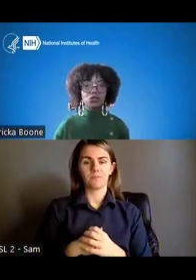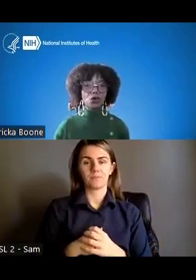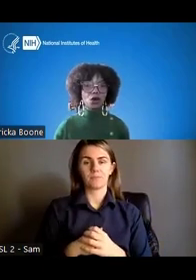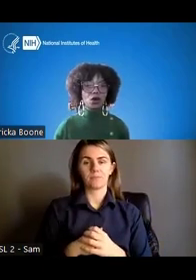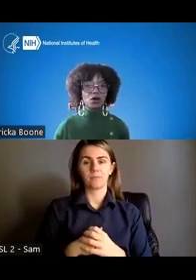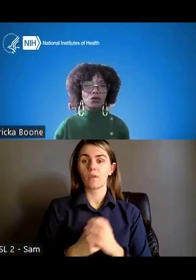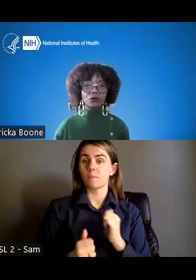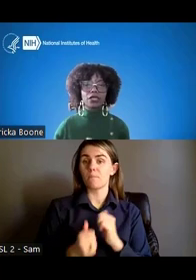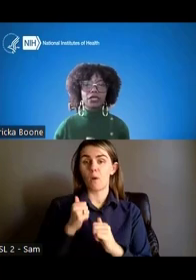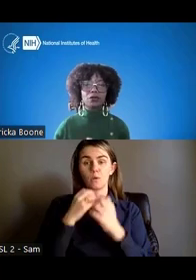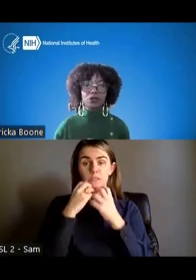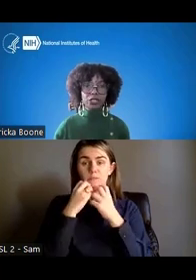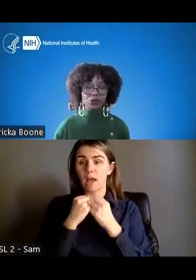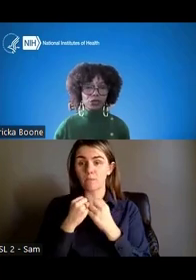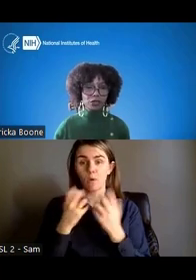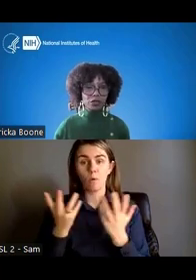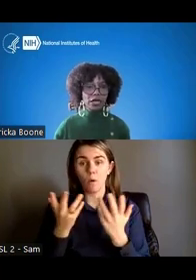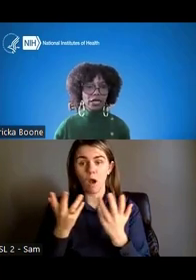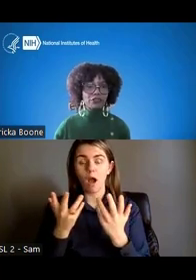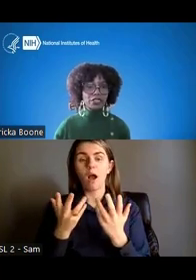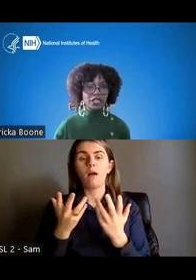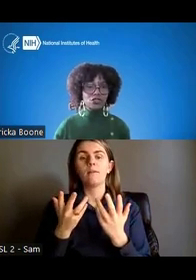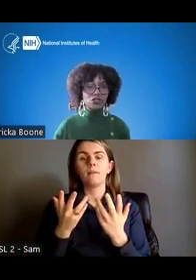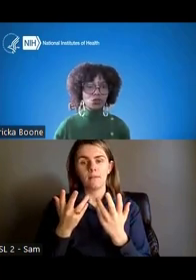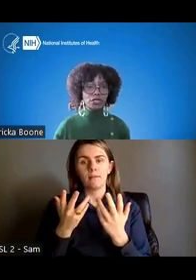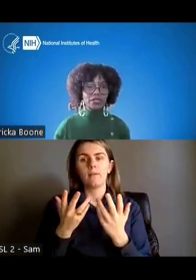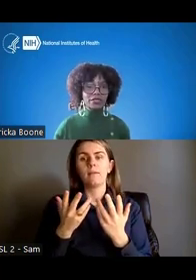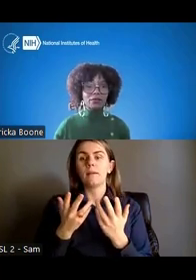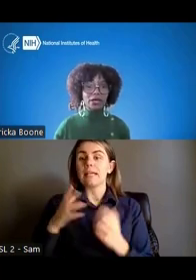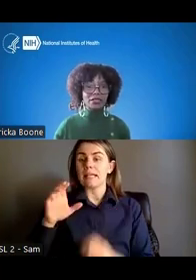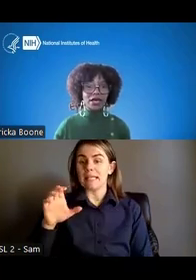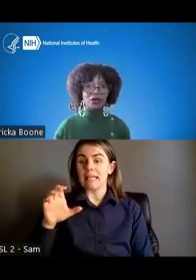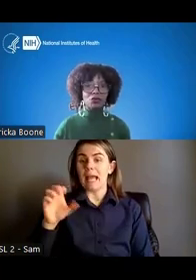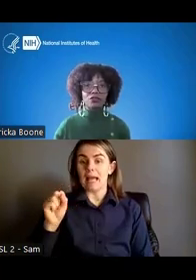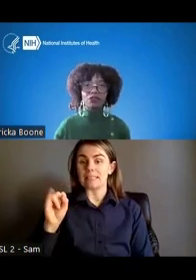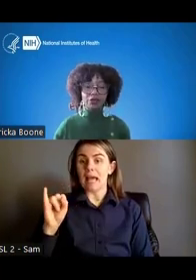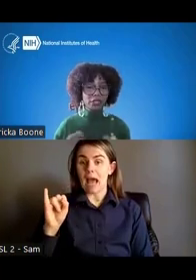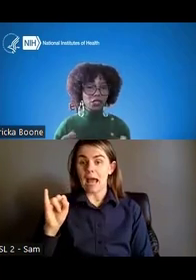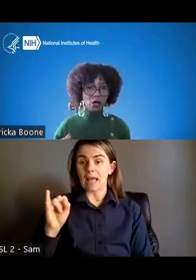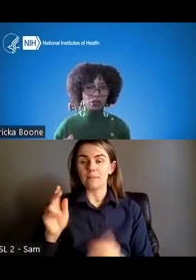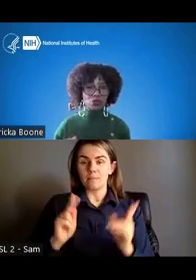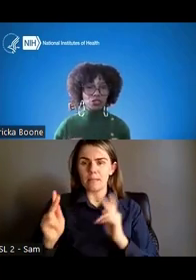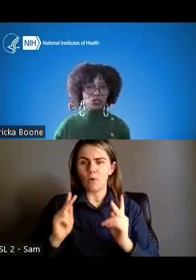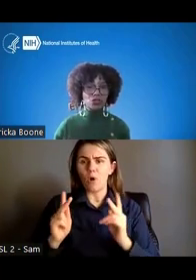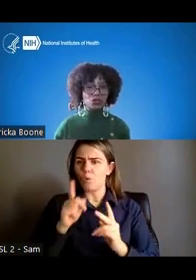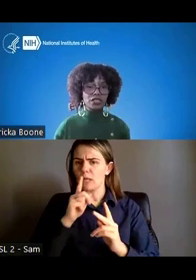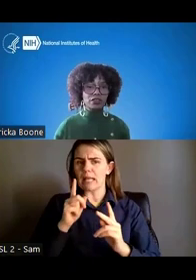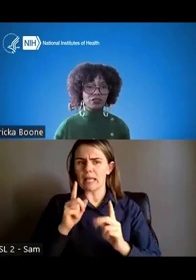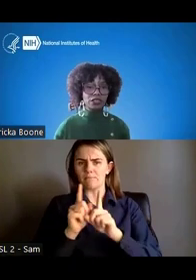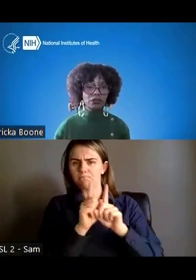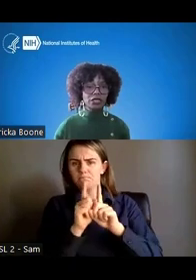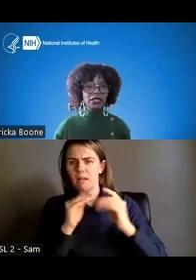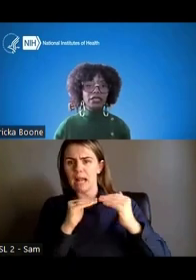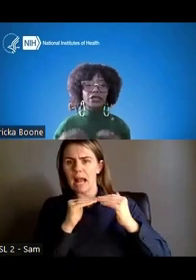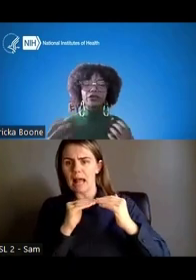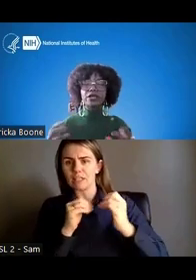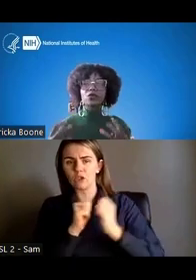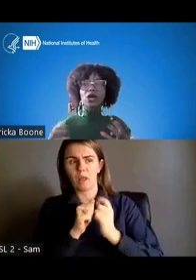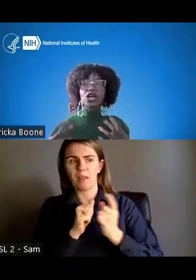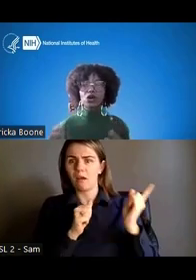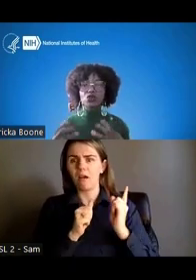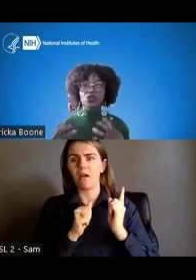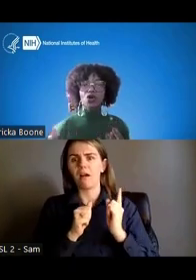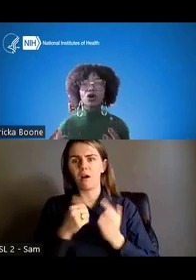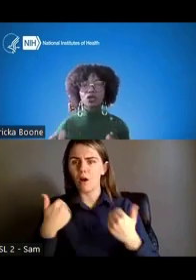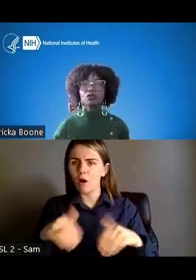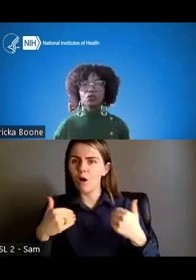that you are, or early career investigators are working side by side with very accomplished researchers in their field. They're hearing